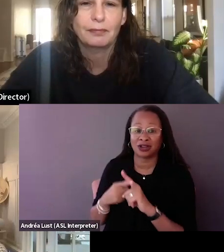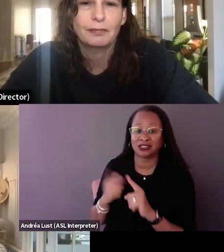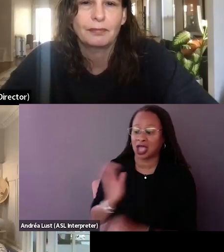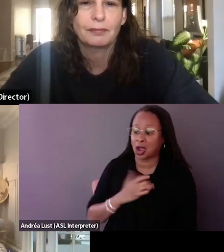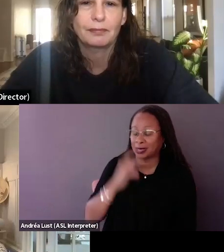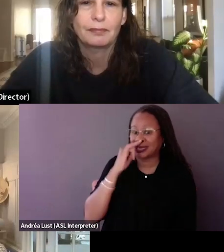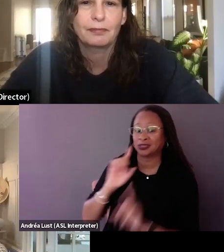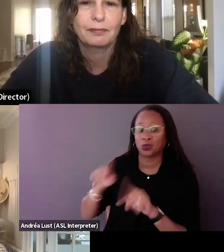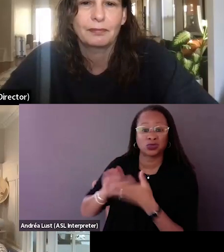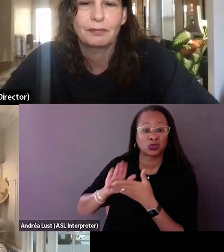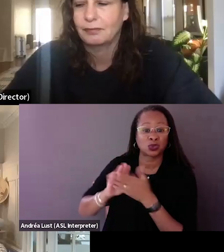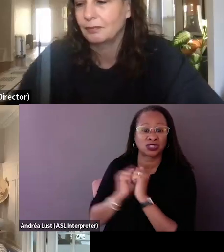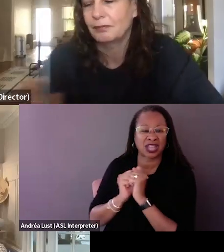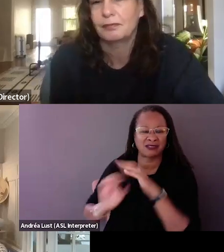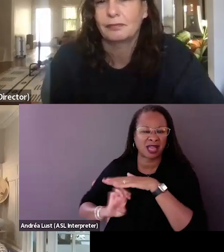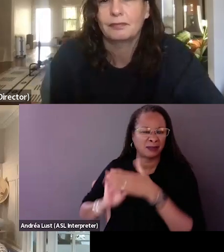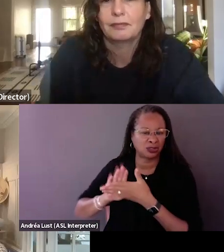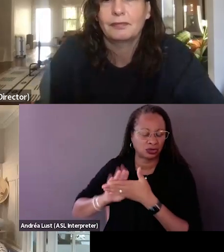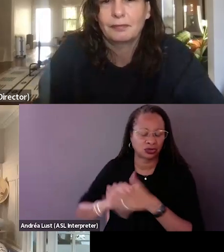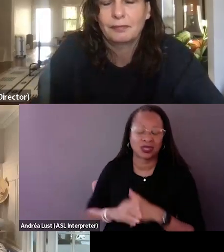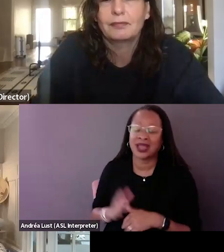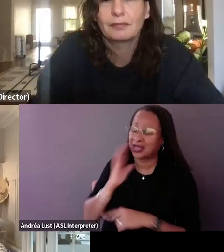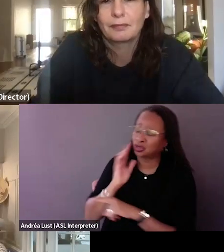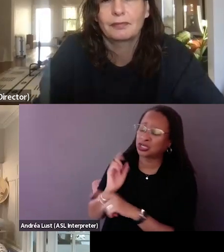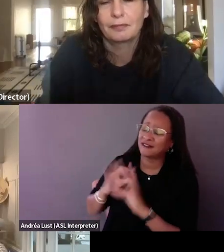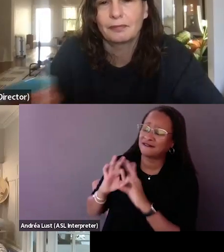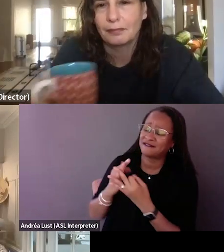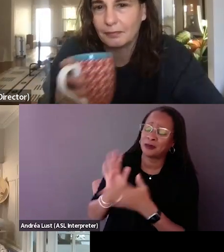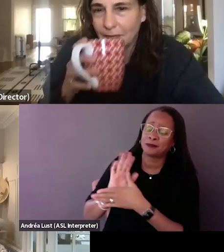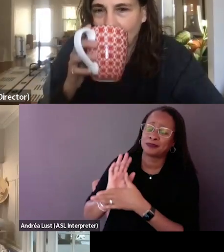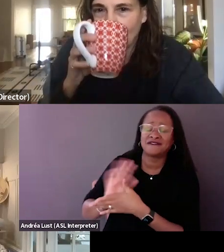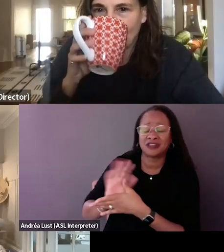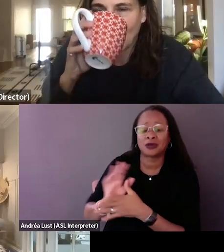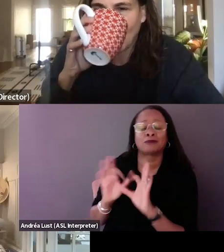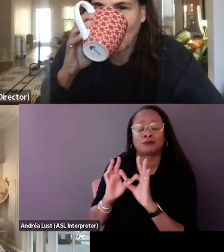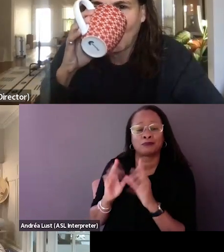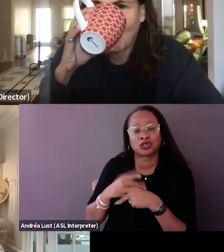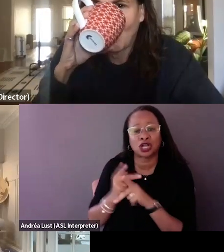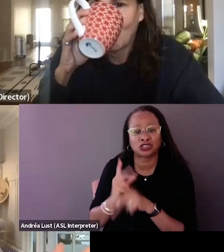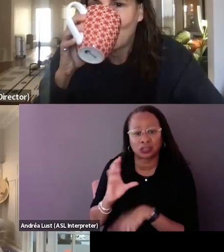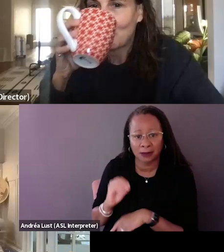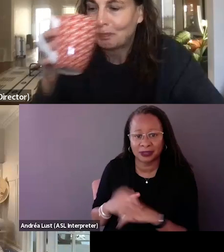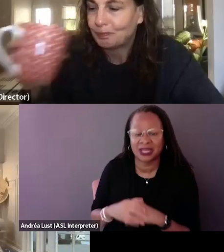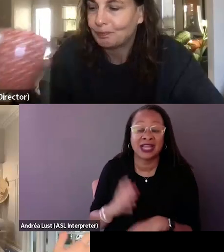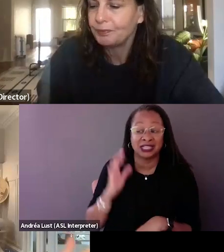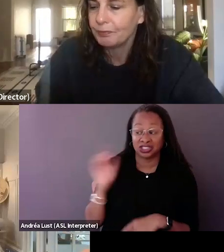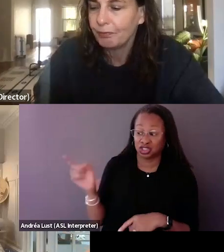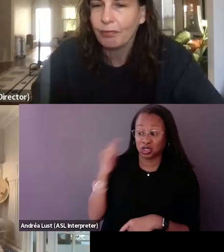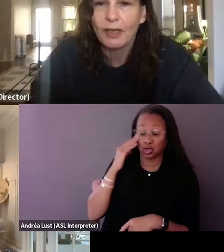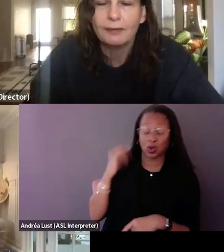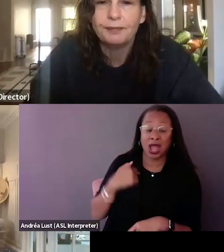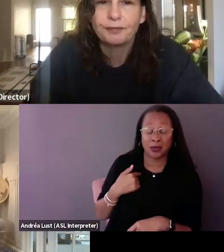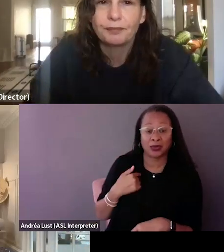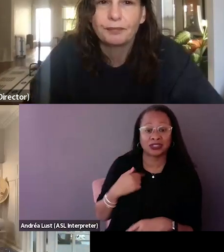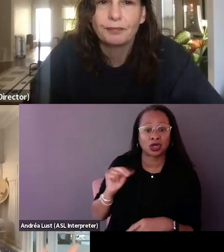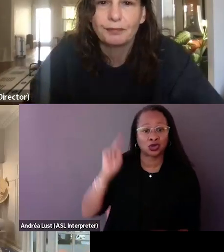that she had some film production company. She was involved in film, and she knew me as a North Korea expert because I was in the government